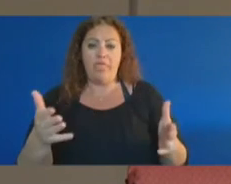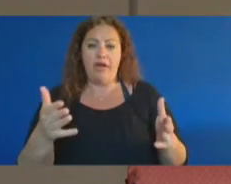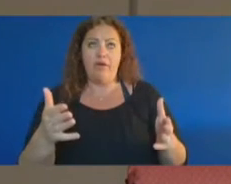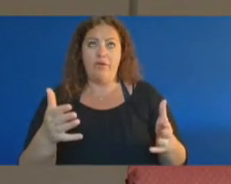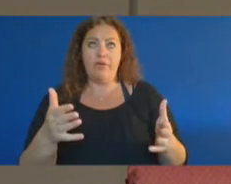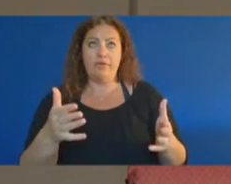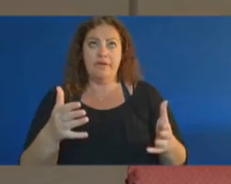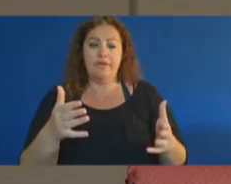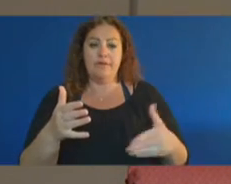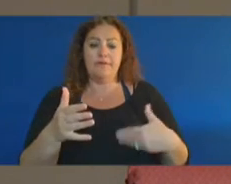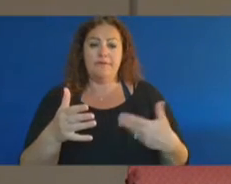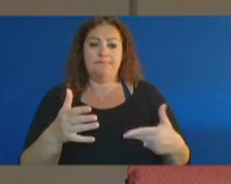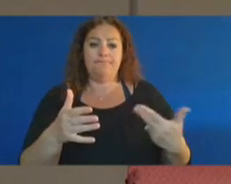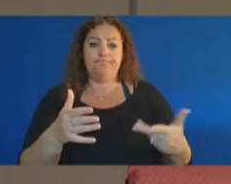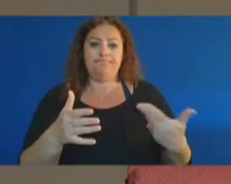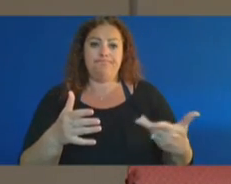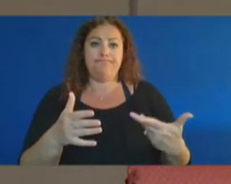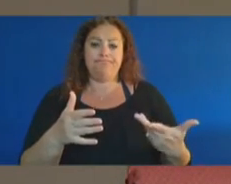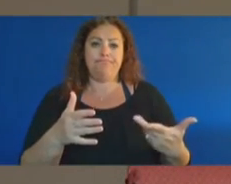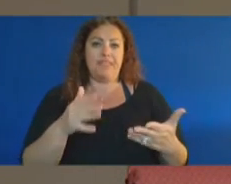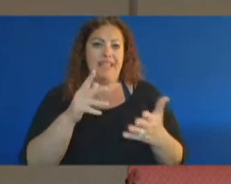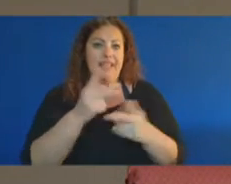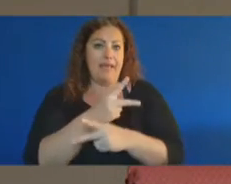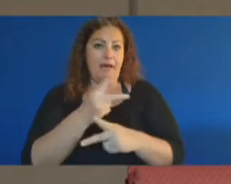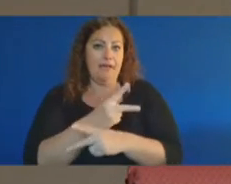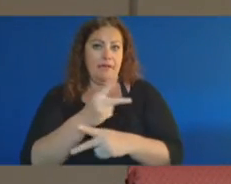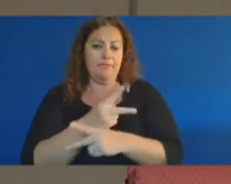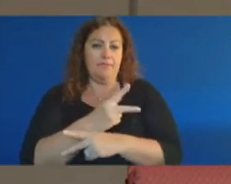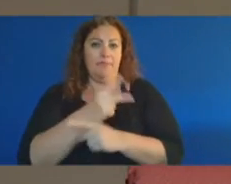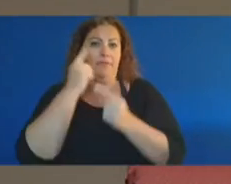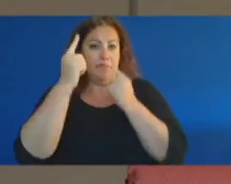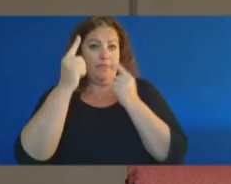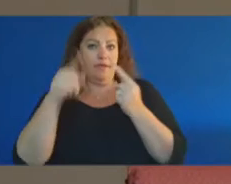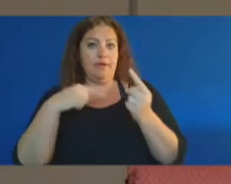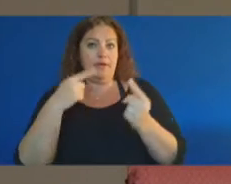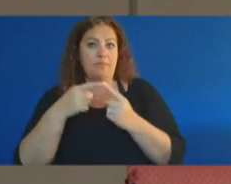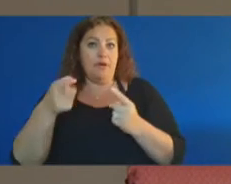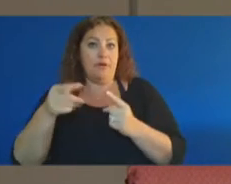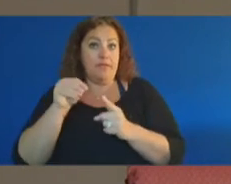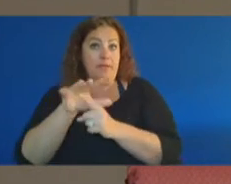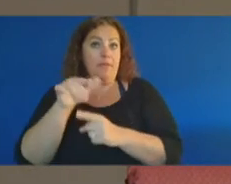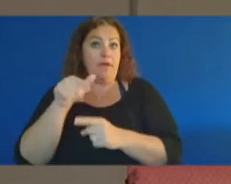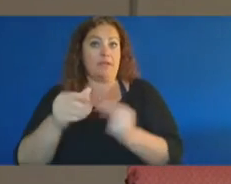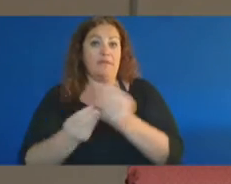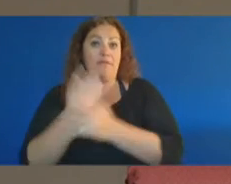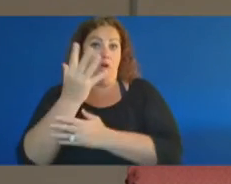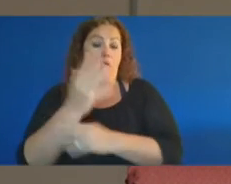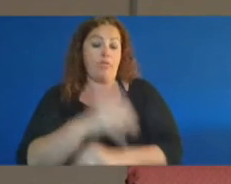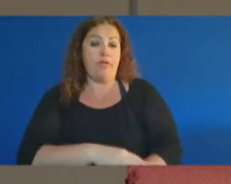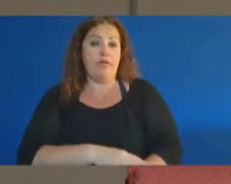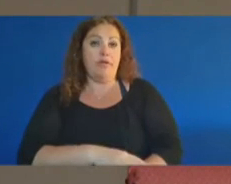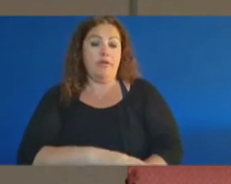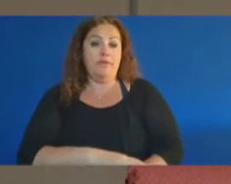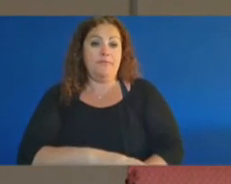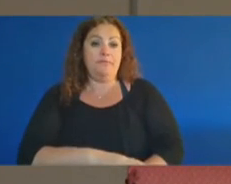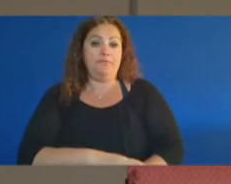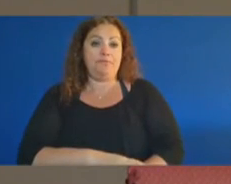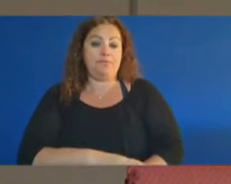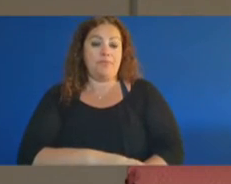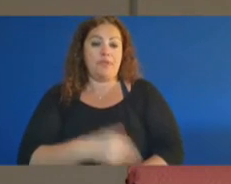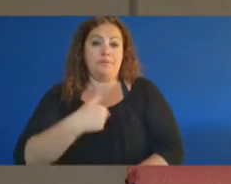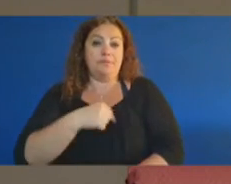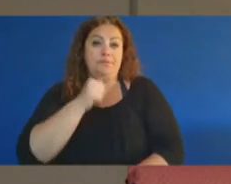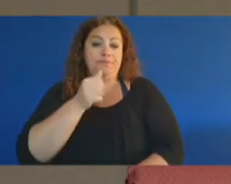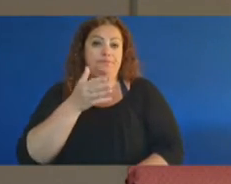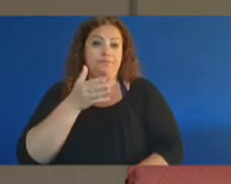without um calculating or considering the impact of growth and mayor I had the I wasn't at